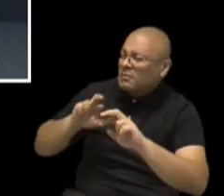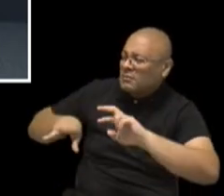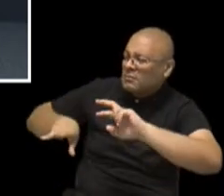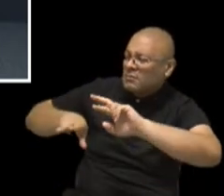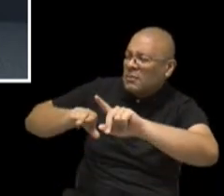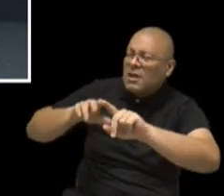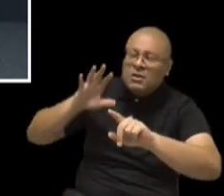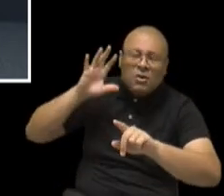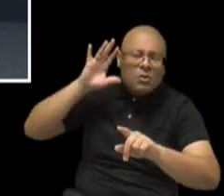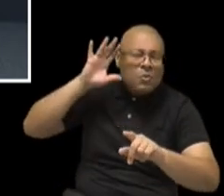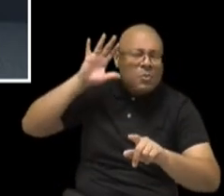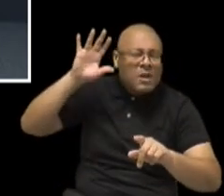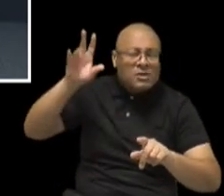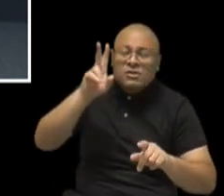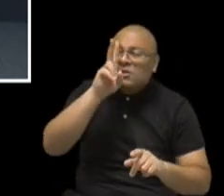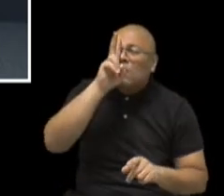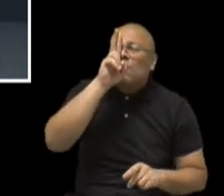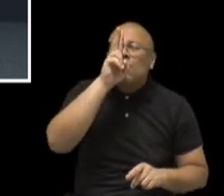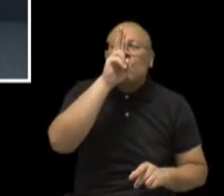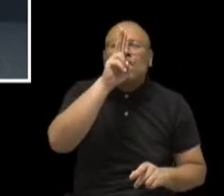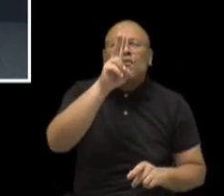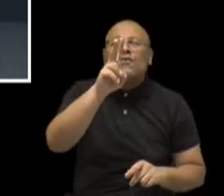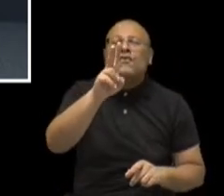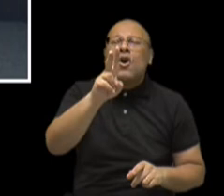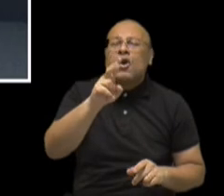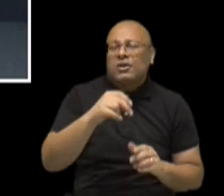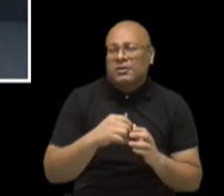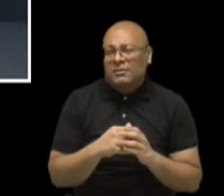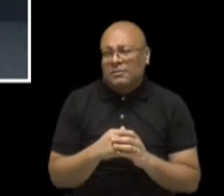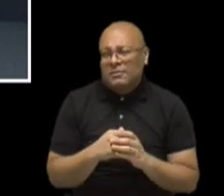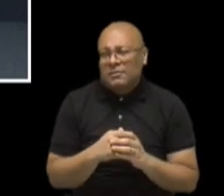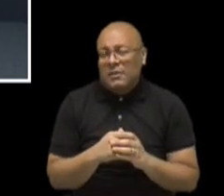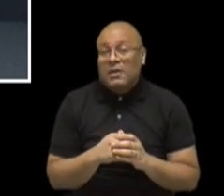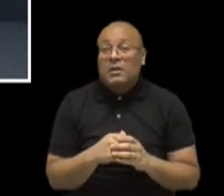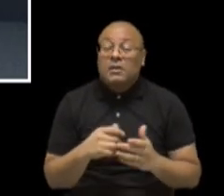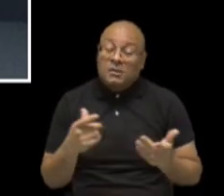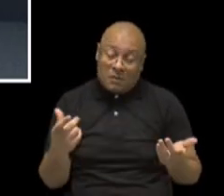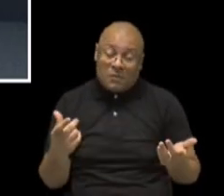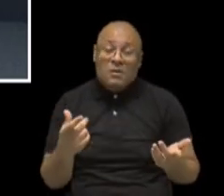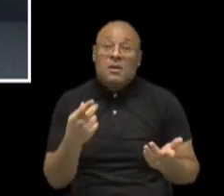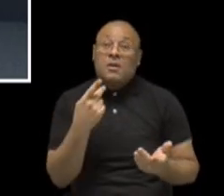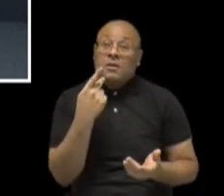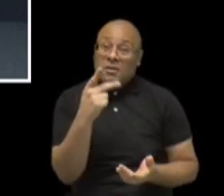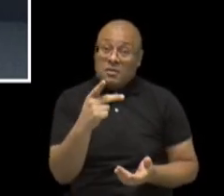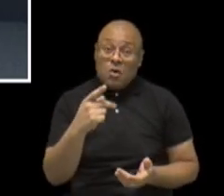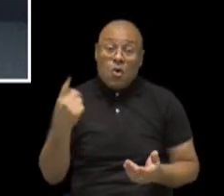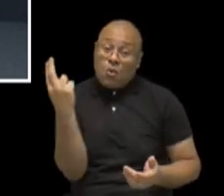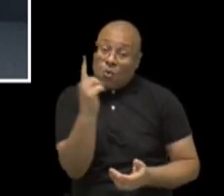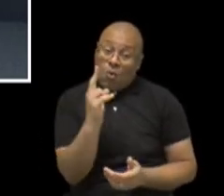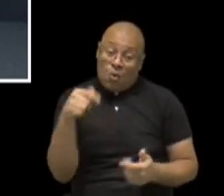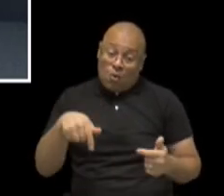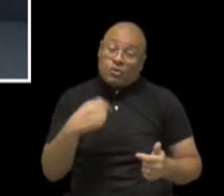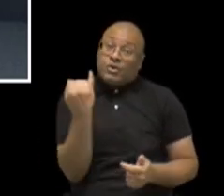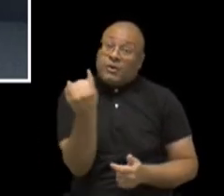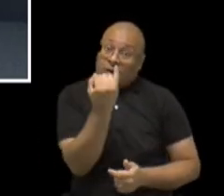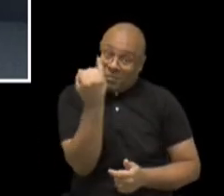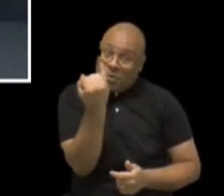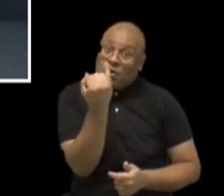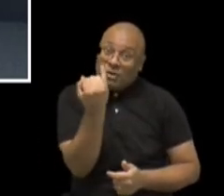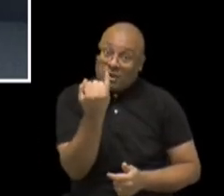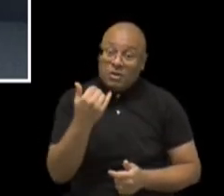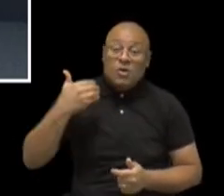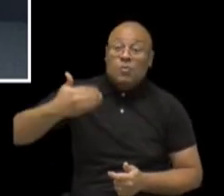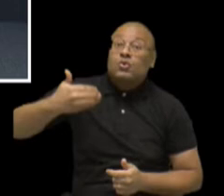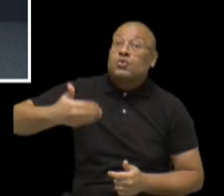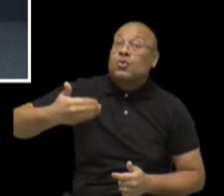think it's still a very strong point of view and very relevant for today. So all that part,